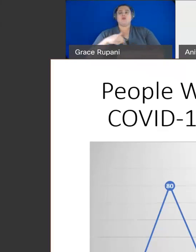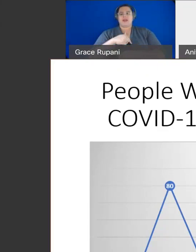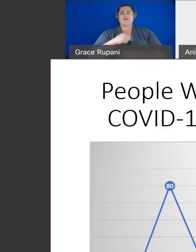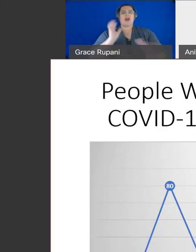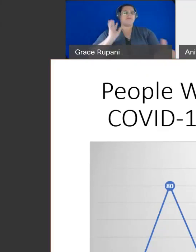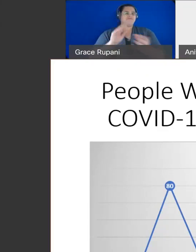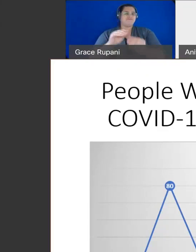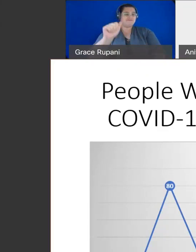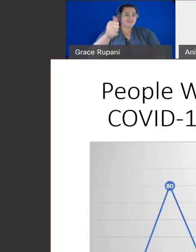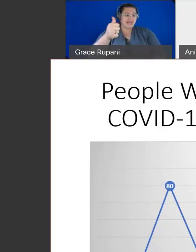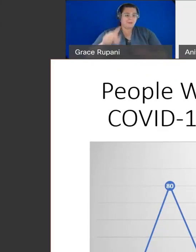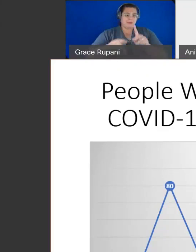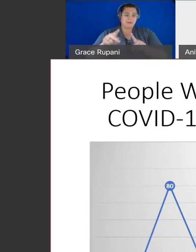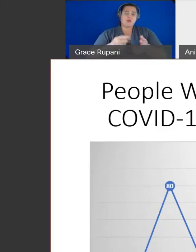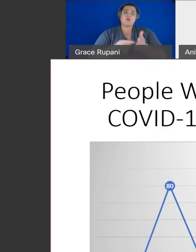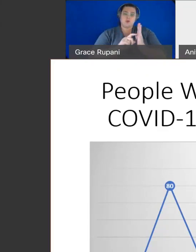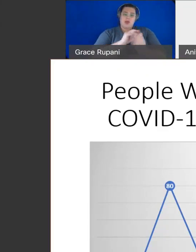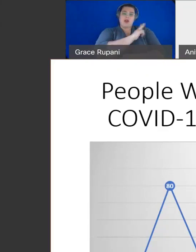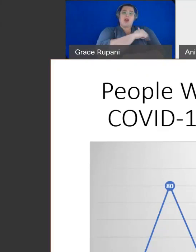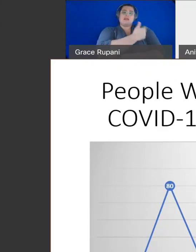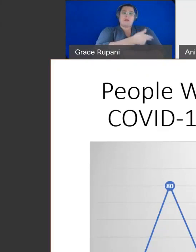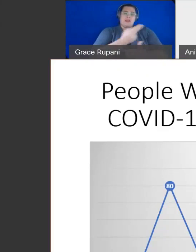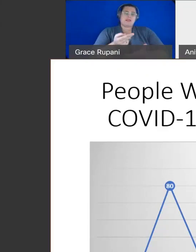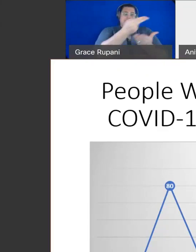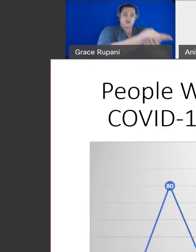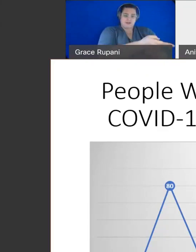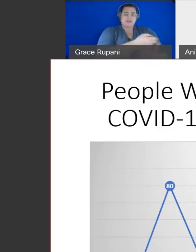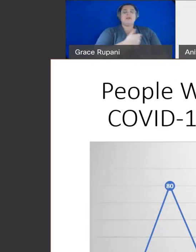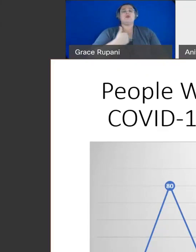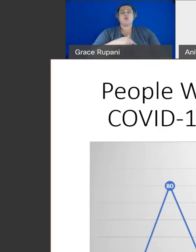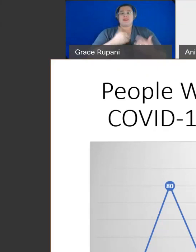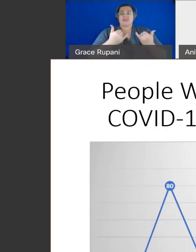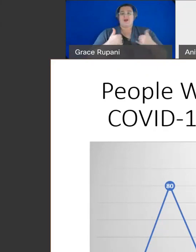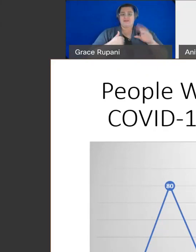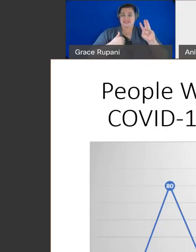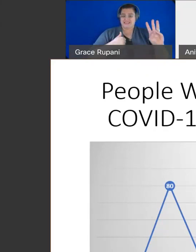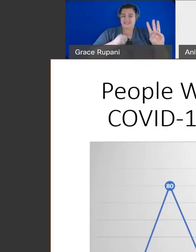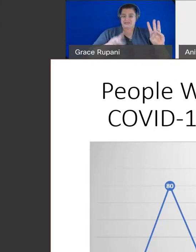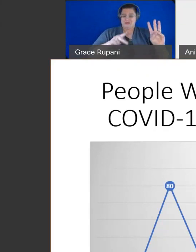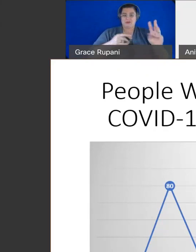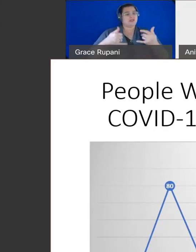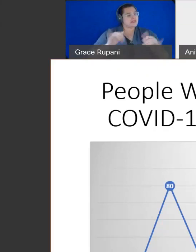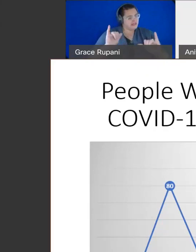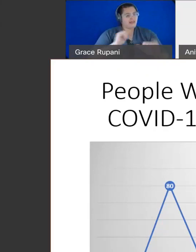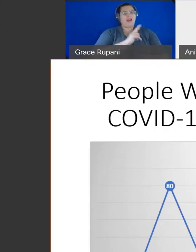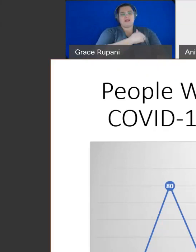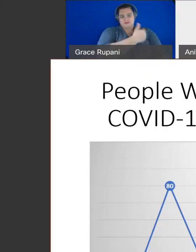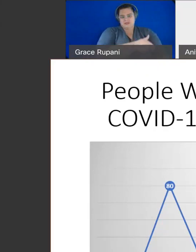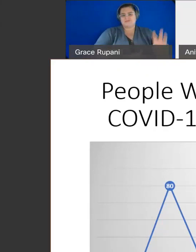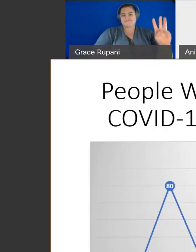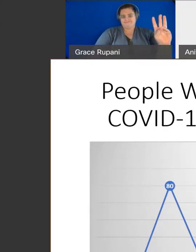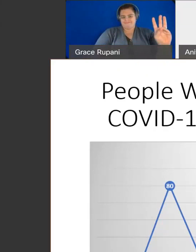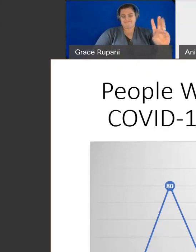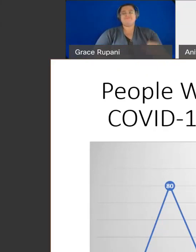inpatient treatment. We currently have 6 people who are still in the hospital. And we have had